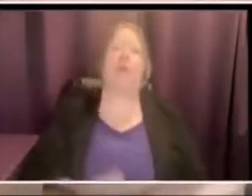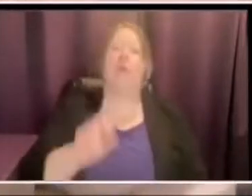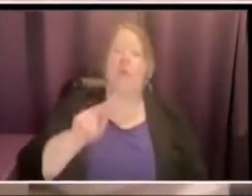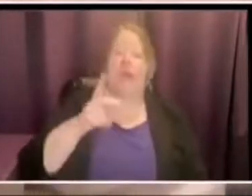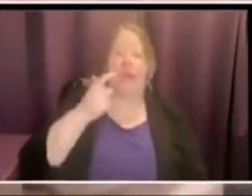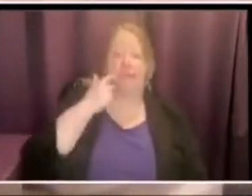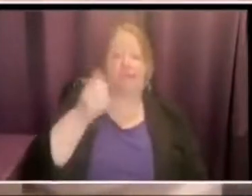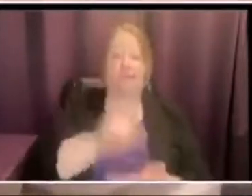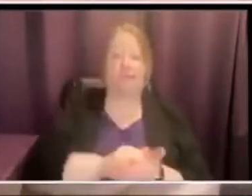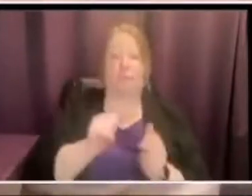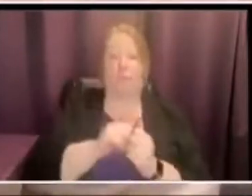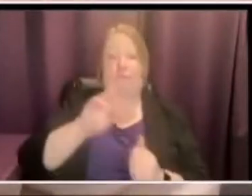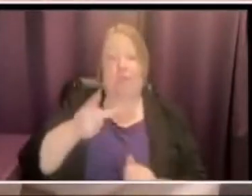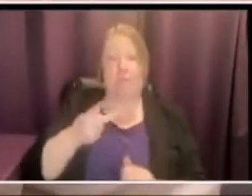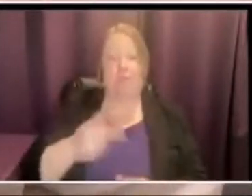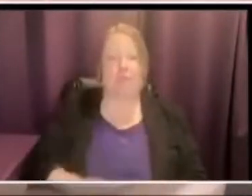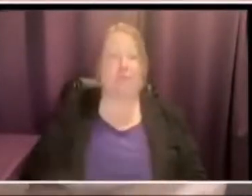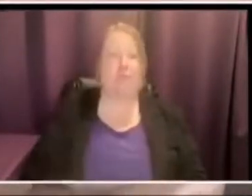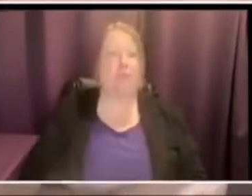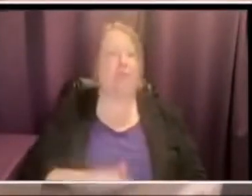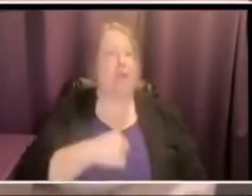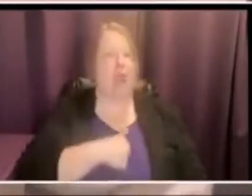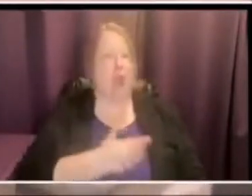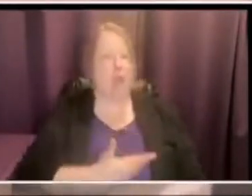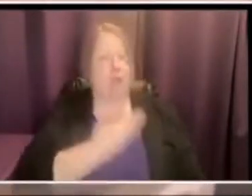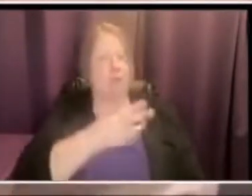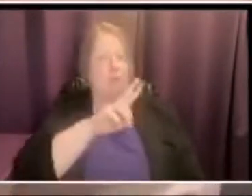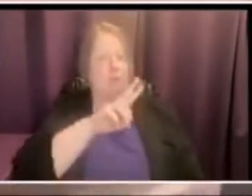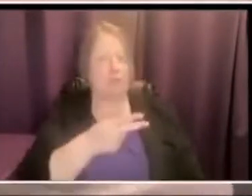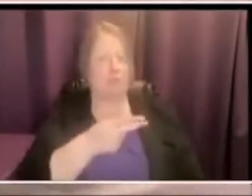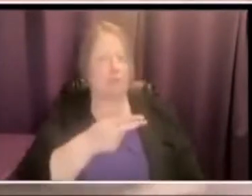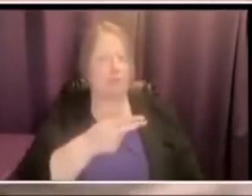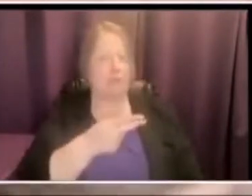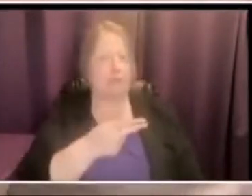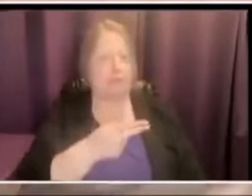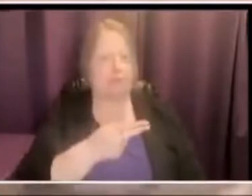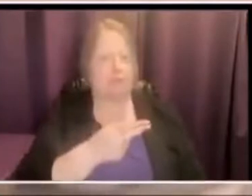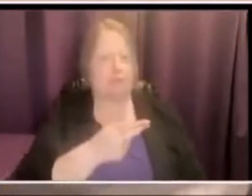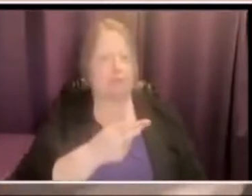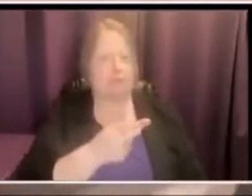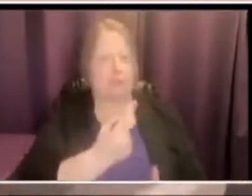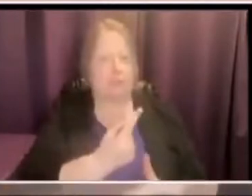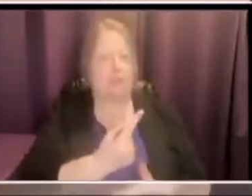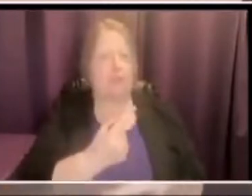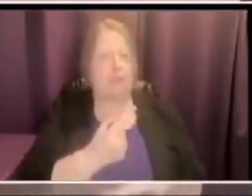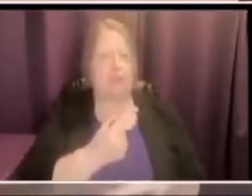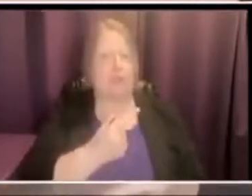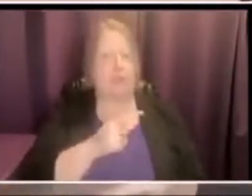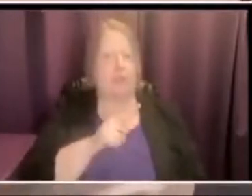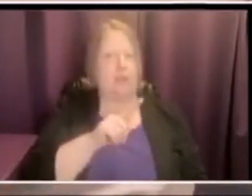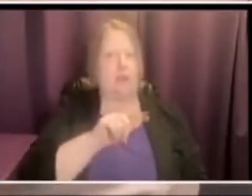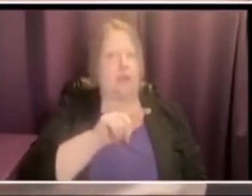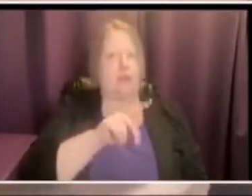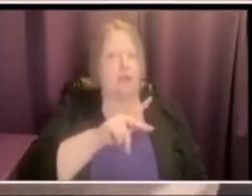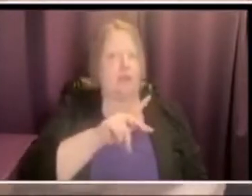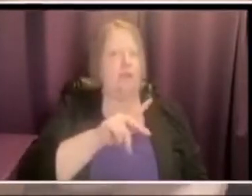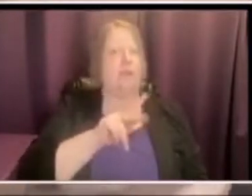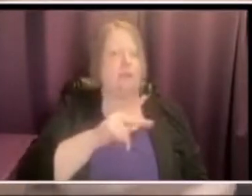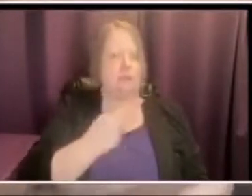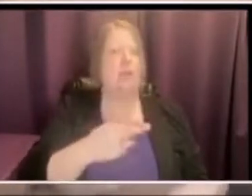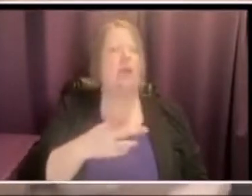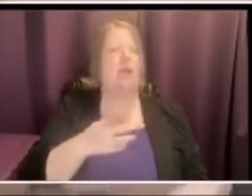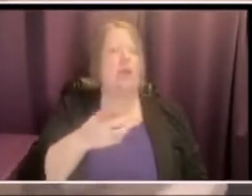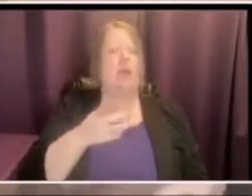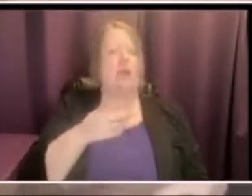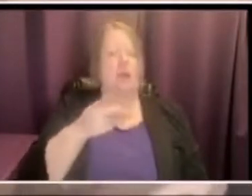off with the Vice President-elect. So I'll tell you. Okay. But what we left the conversation with, because he said